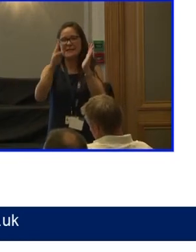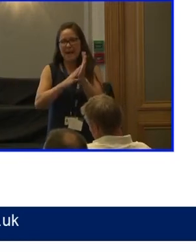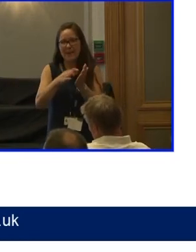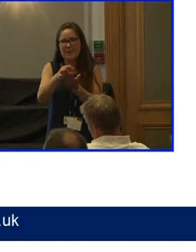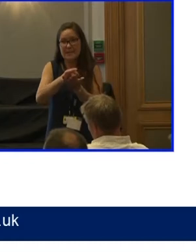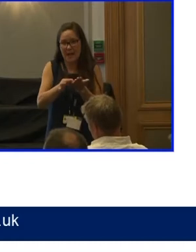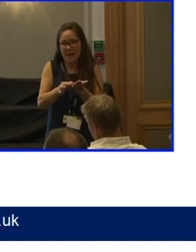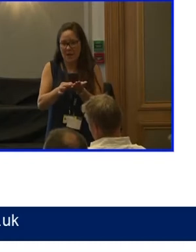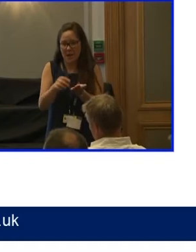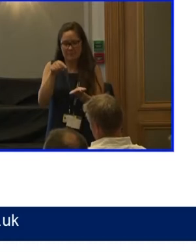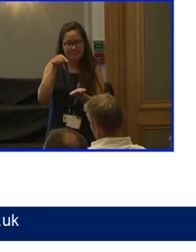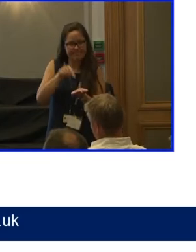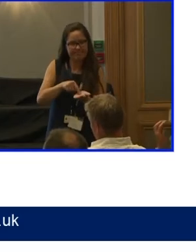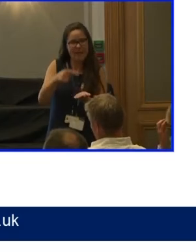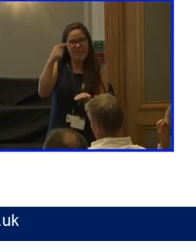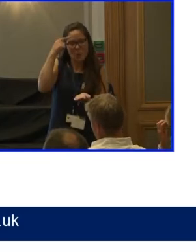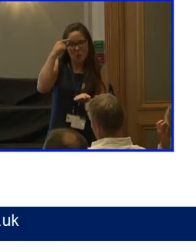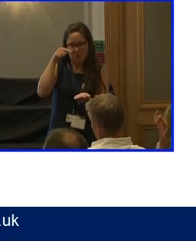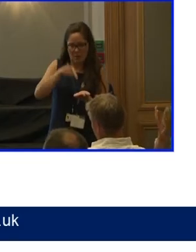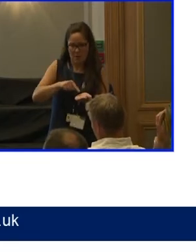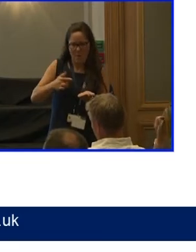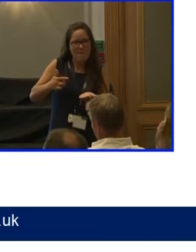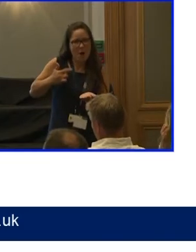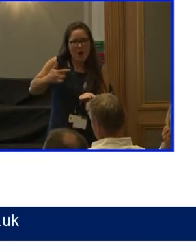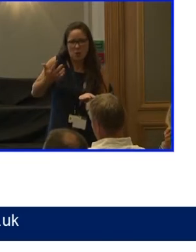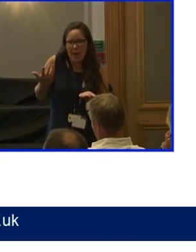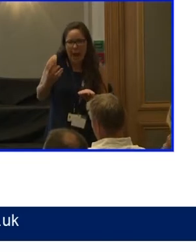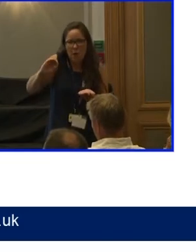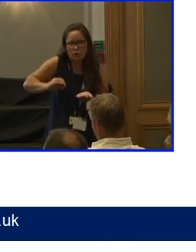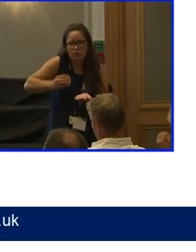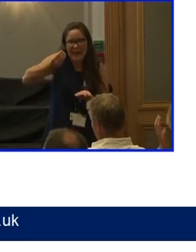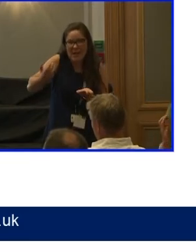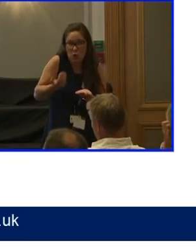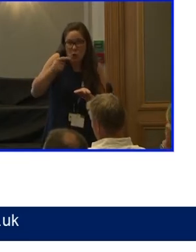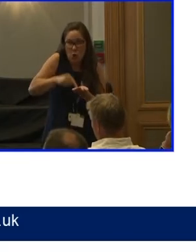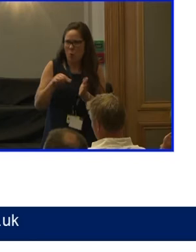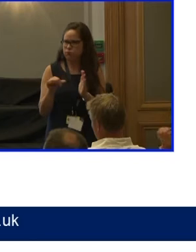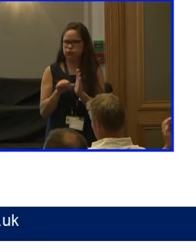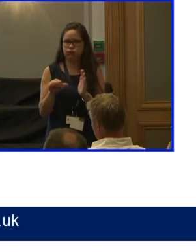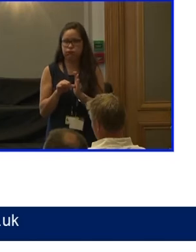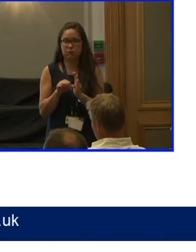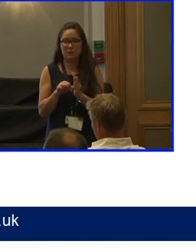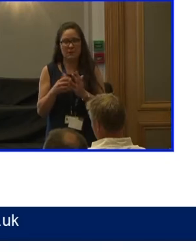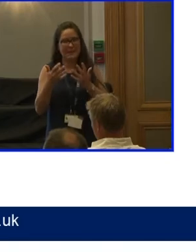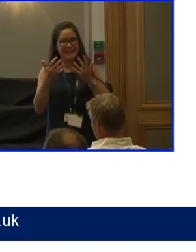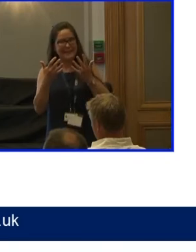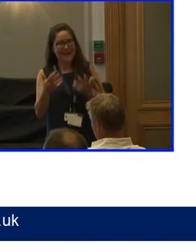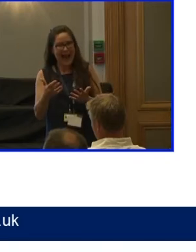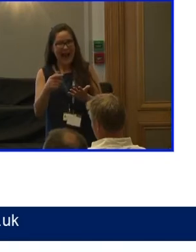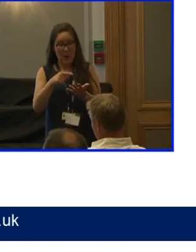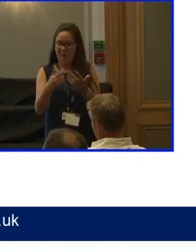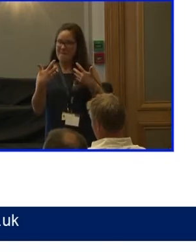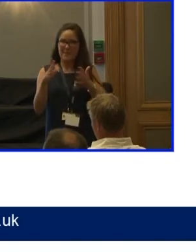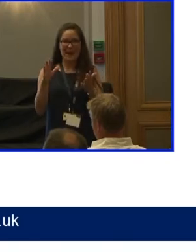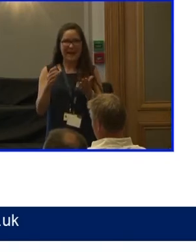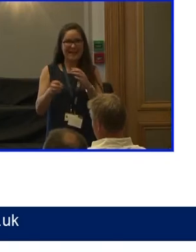thought that the biology of actually creating new cells was going to be the difficult part, it's now the case of actually trying to get those cells into the eye,